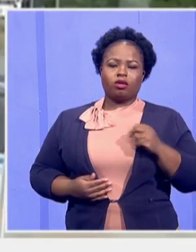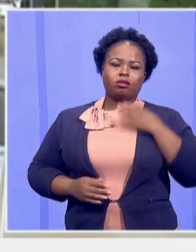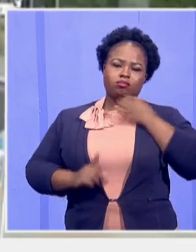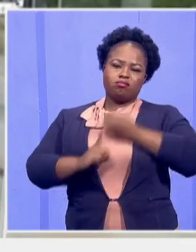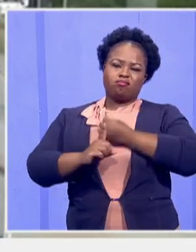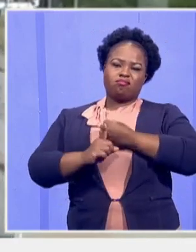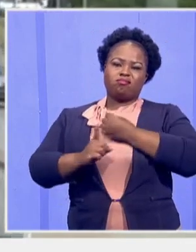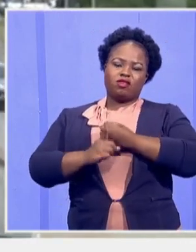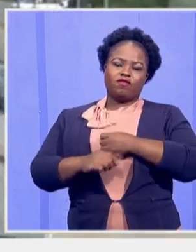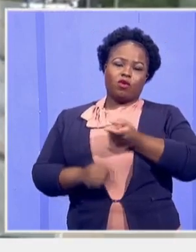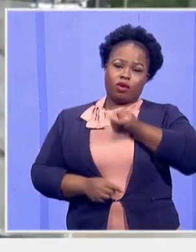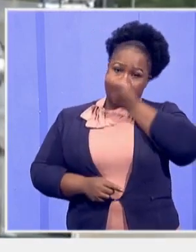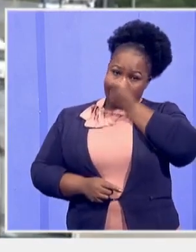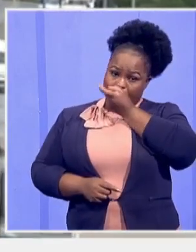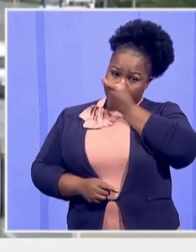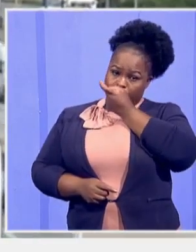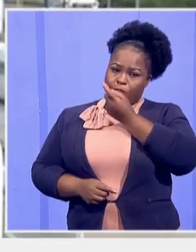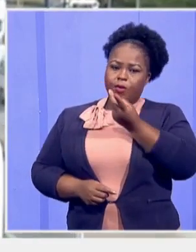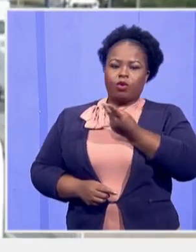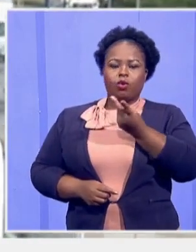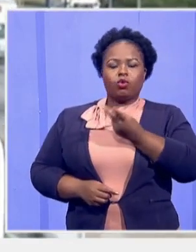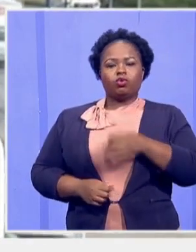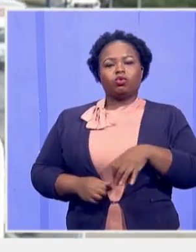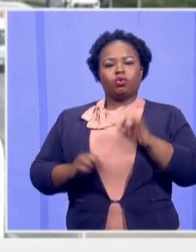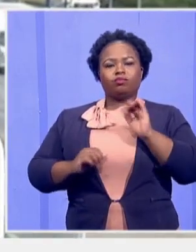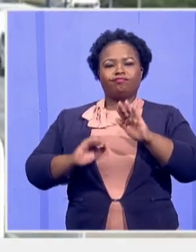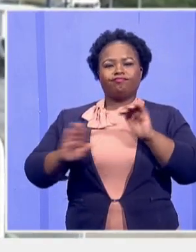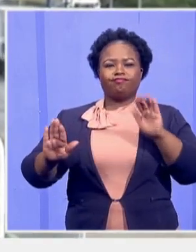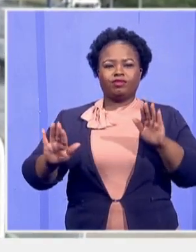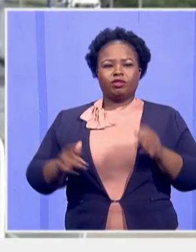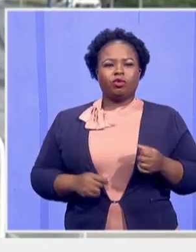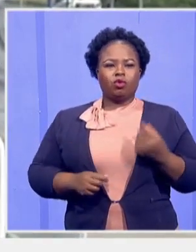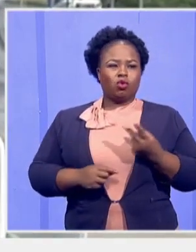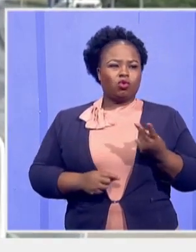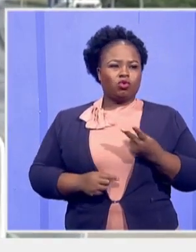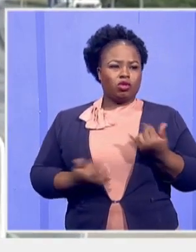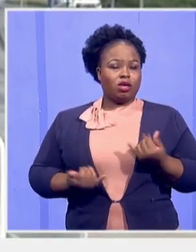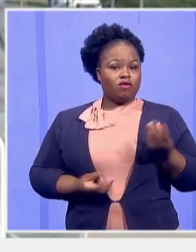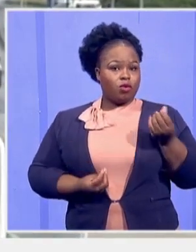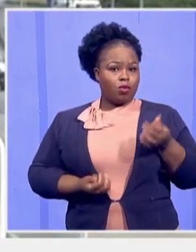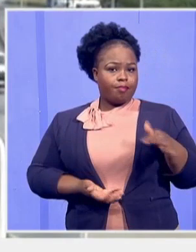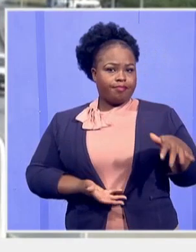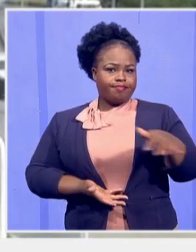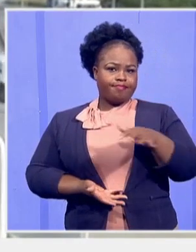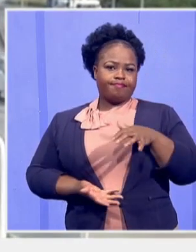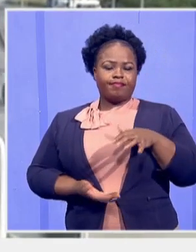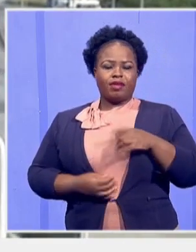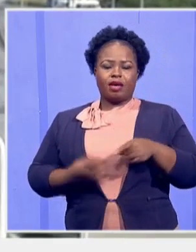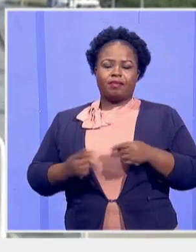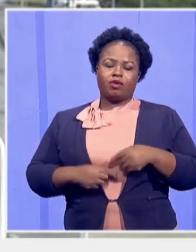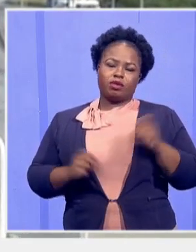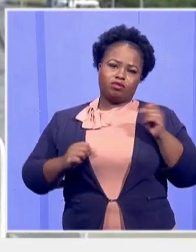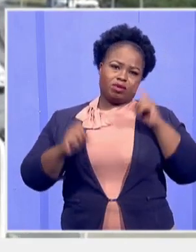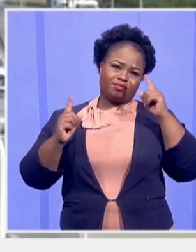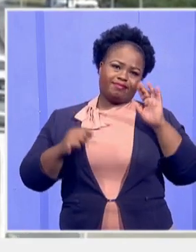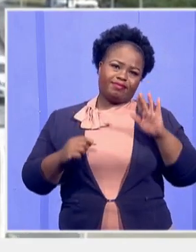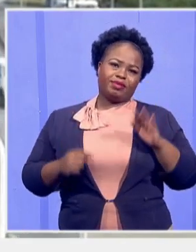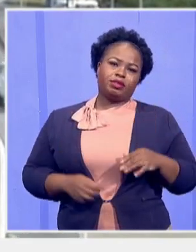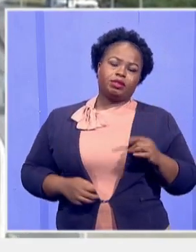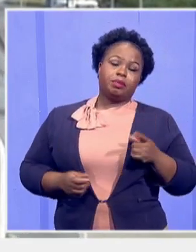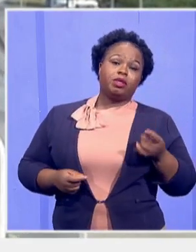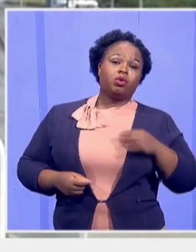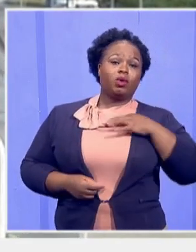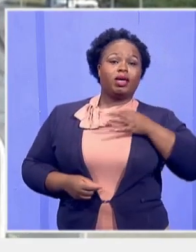these rhino, and also she does expeditions, as I said earlier, to raise awareness about rhino poaching and how endangered